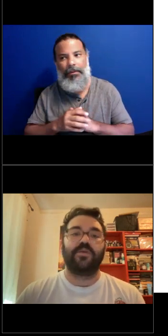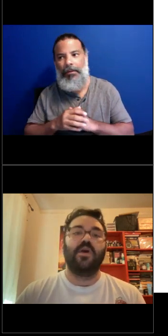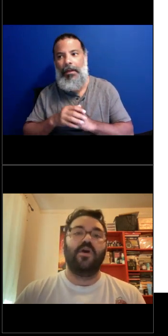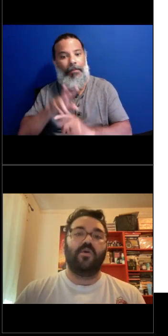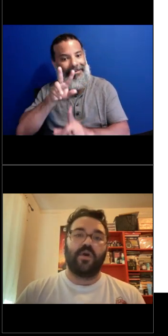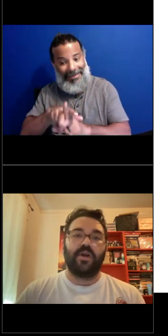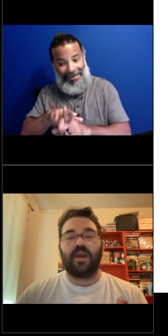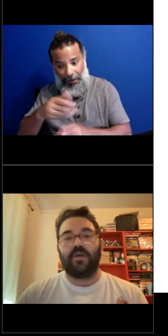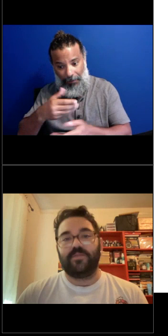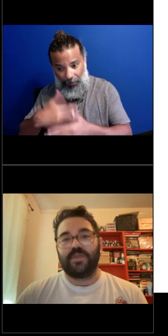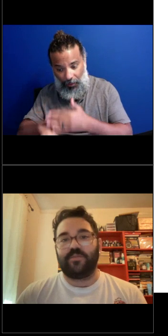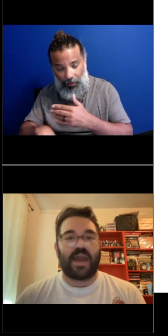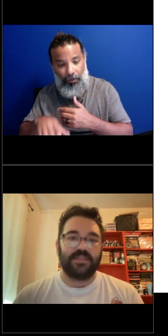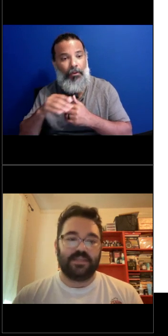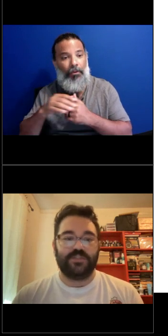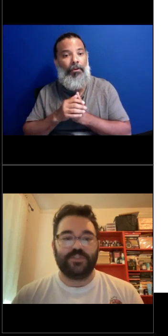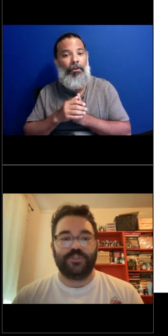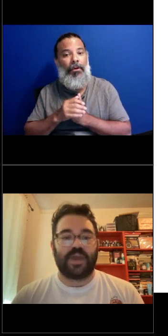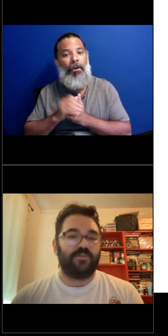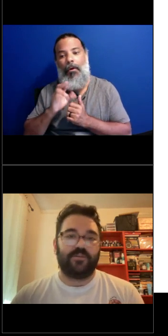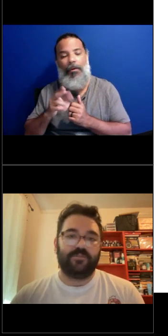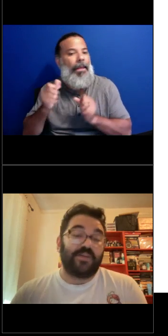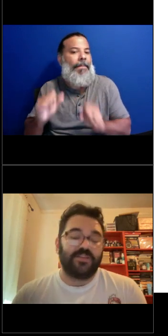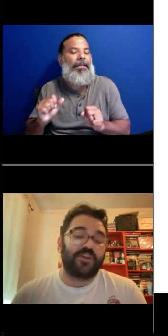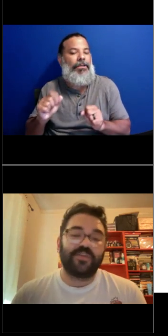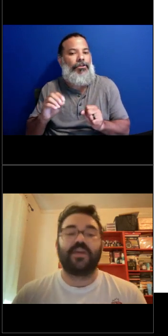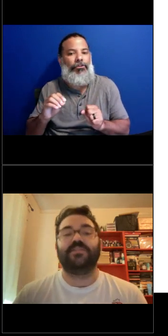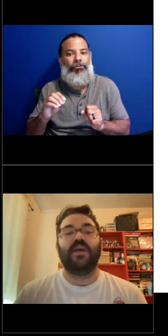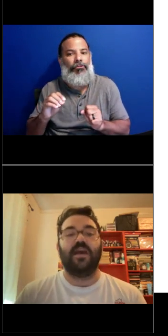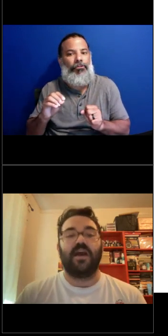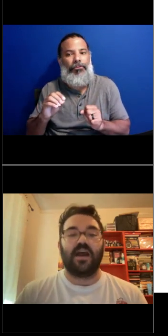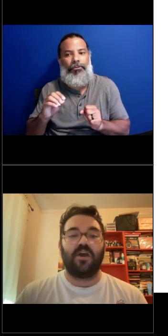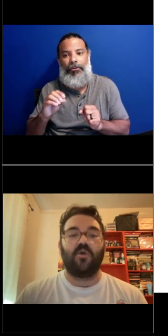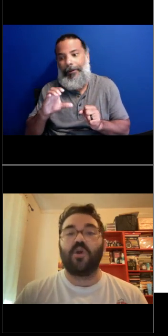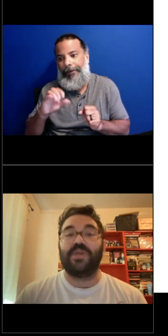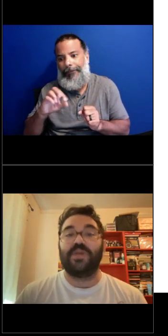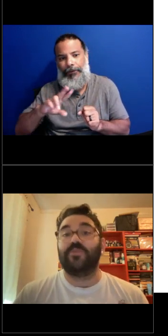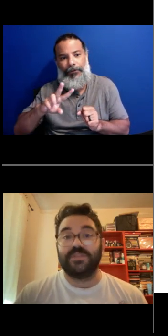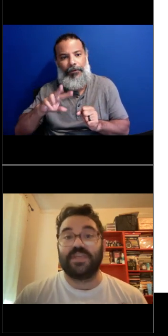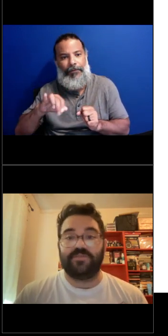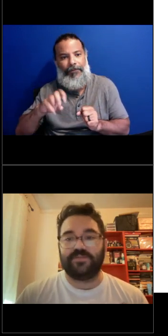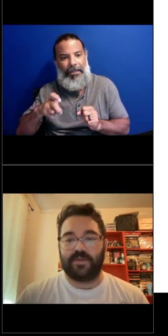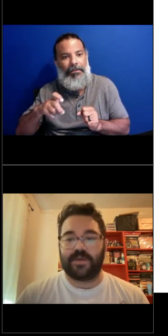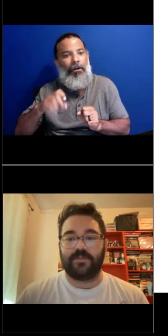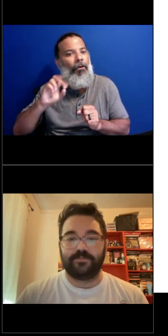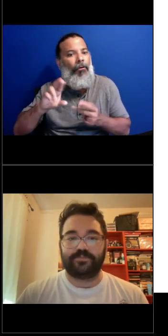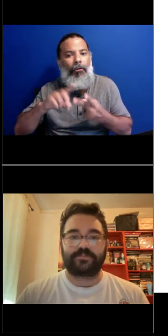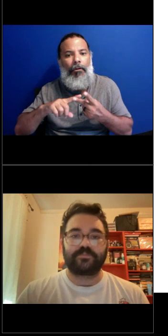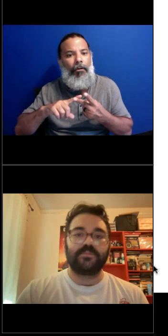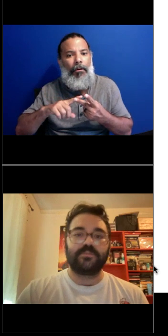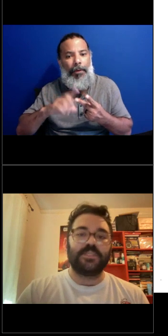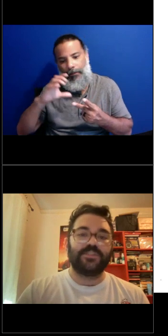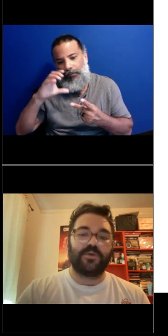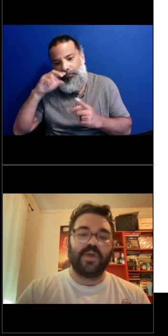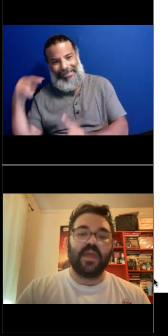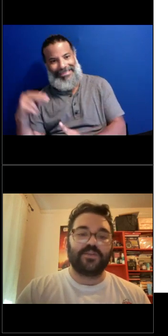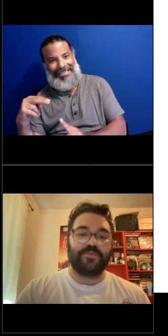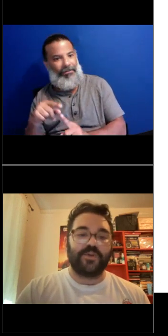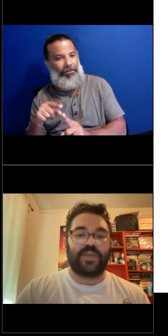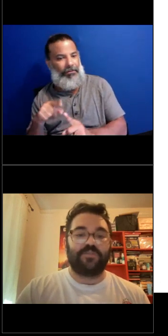at birth, or the capacity to have, or having a cervix, or being perceived as female.